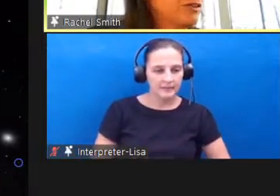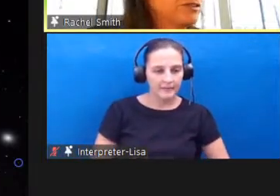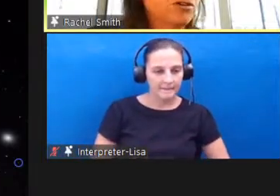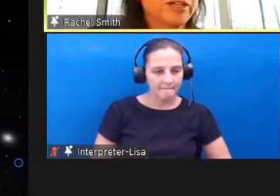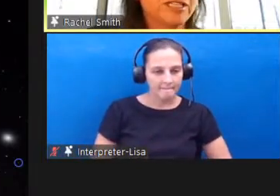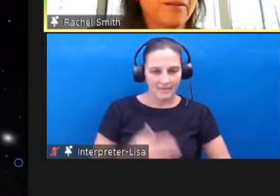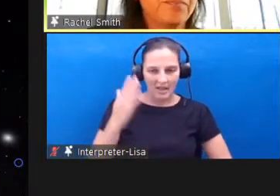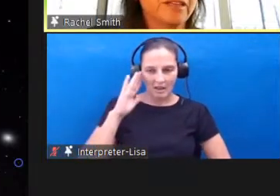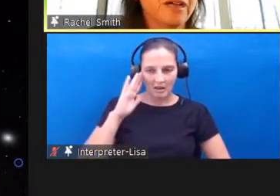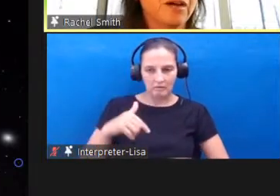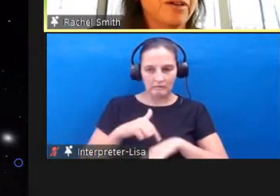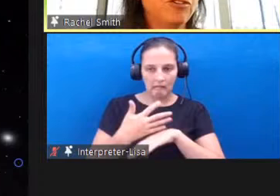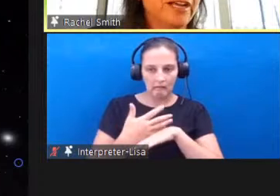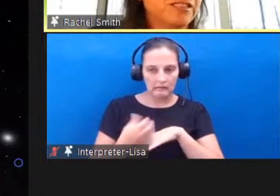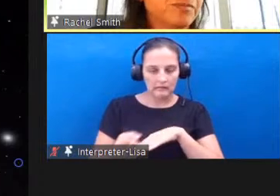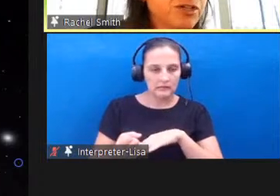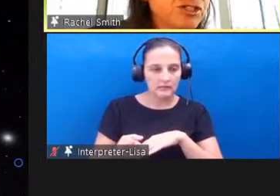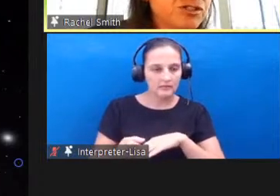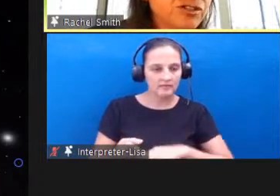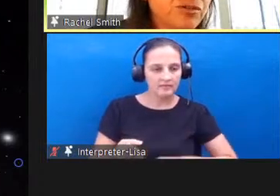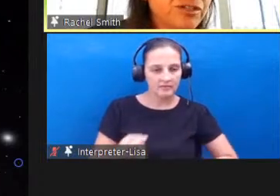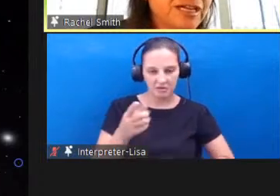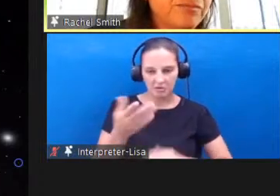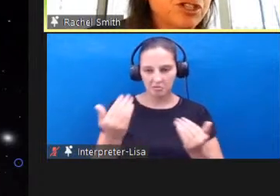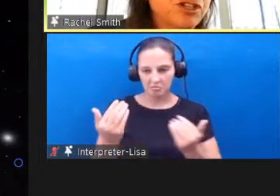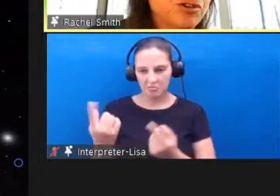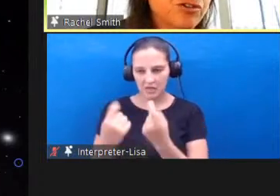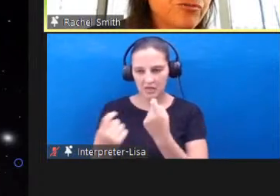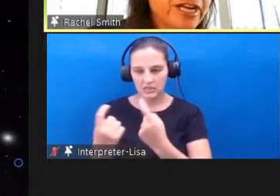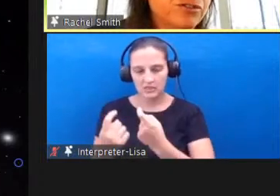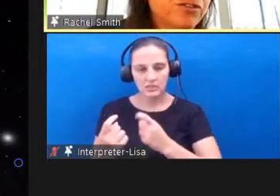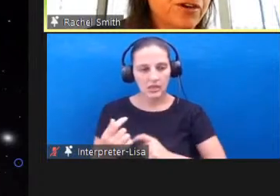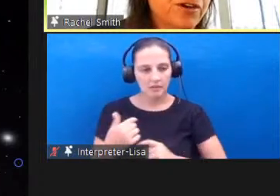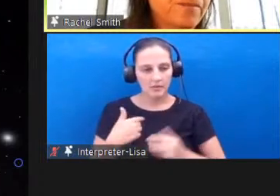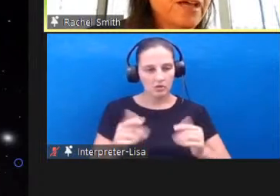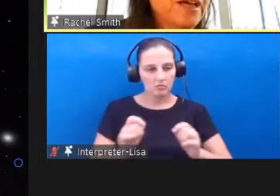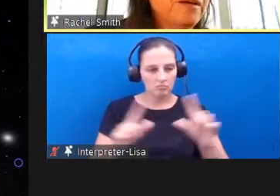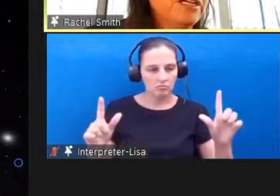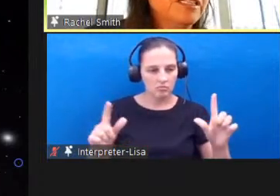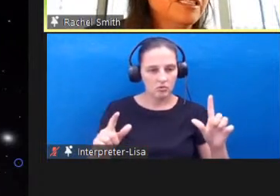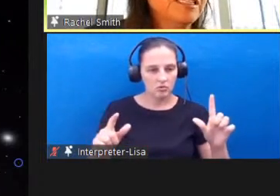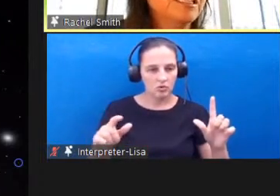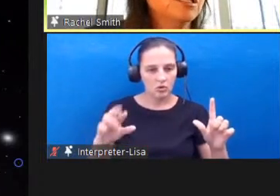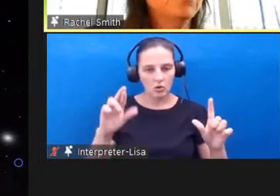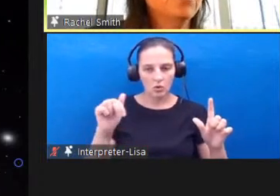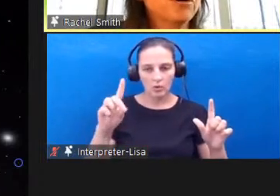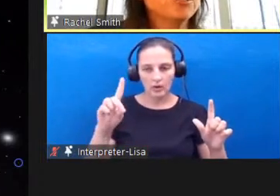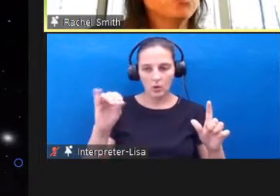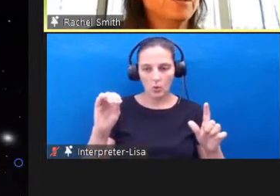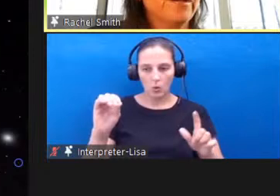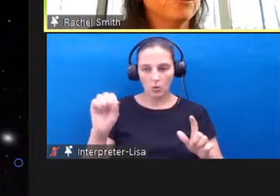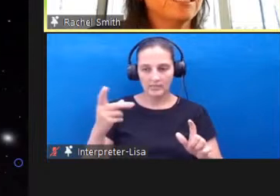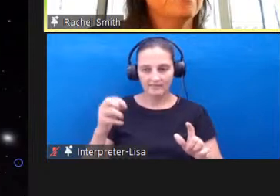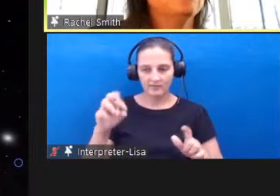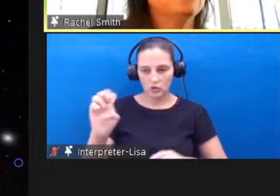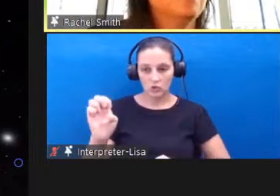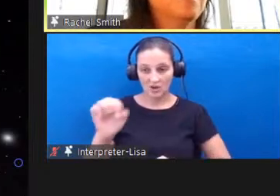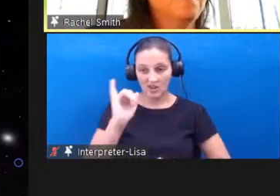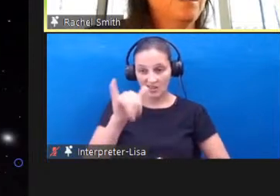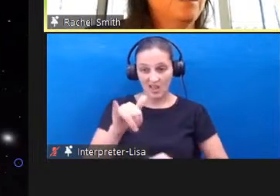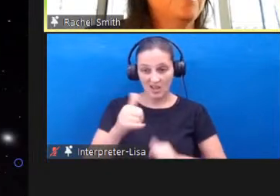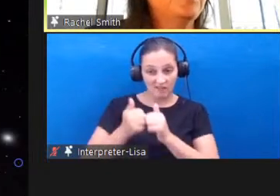we're running a little low on time. And you can ask me questions also, is that I'm just going to turn on the radiosphere, because this is as far as we've ever